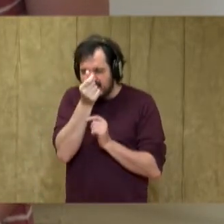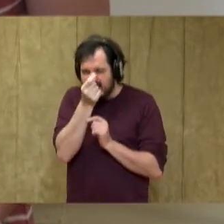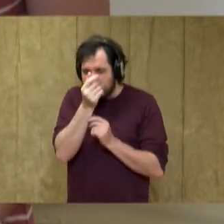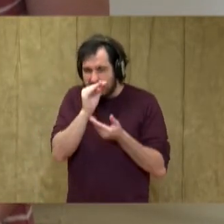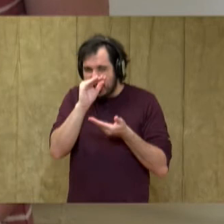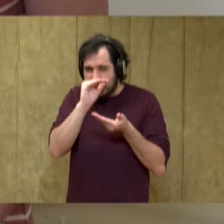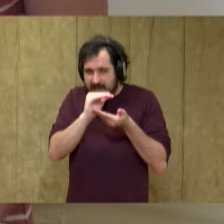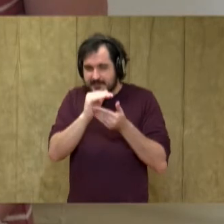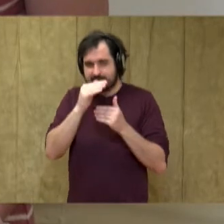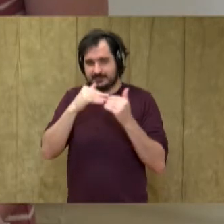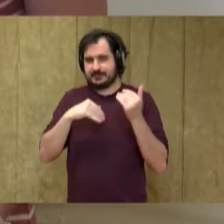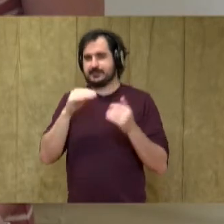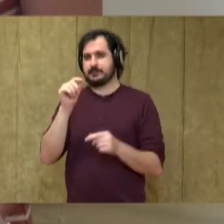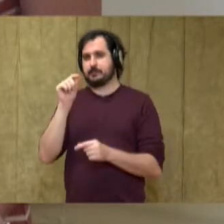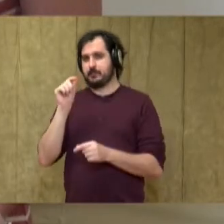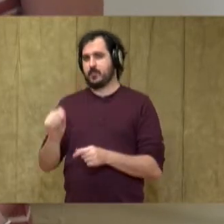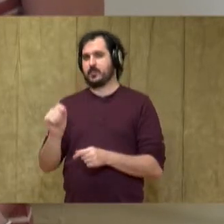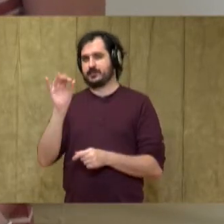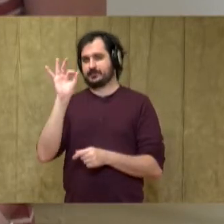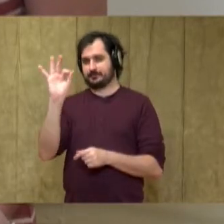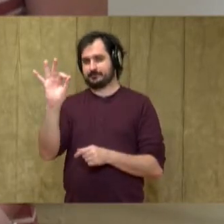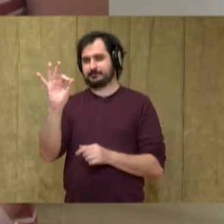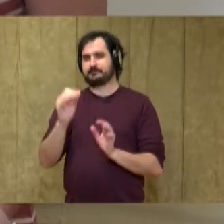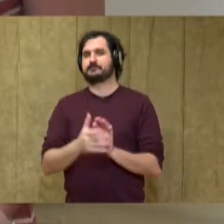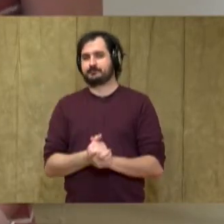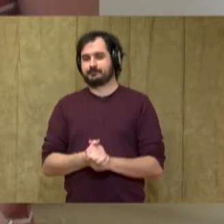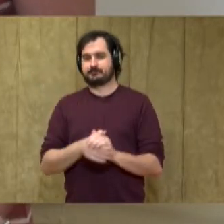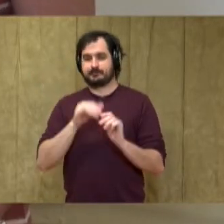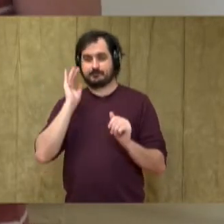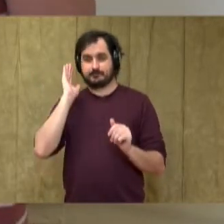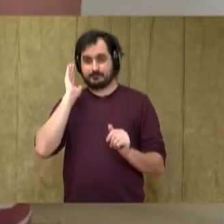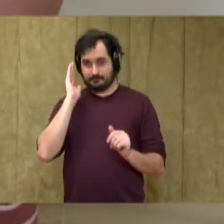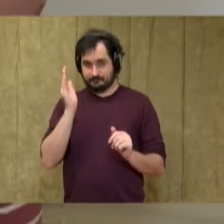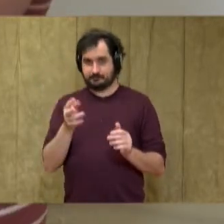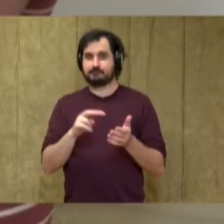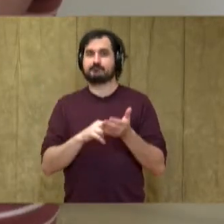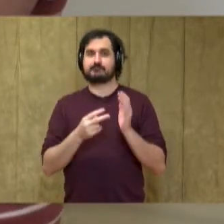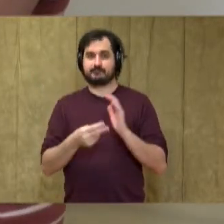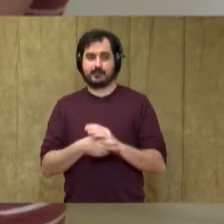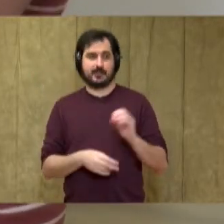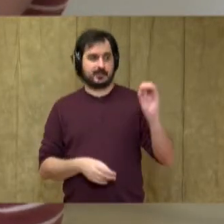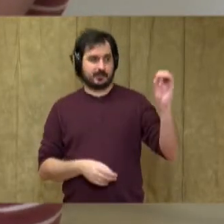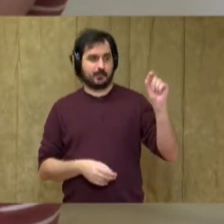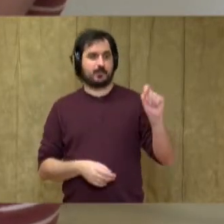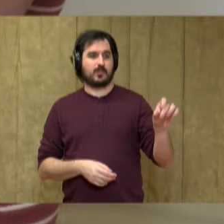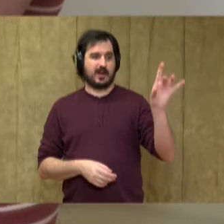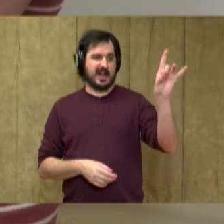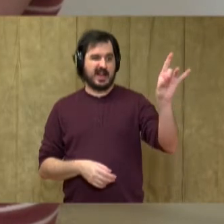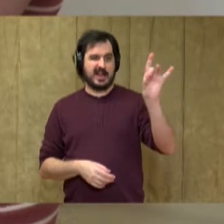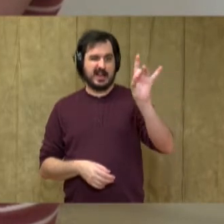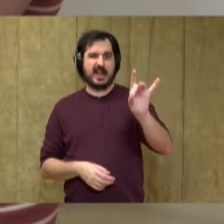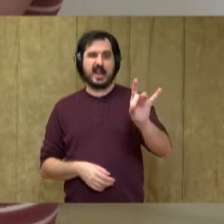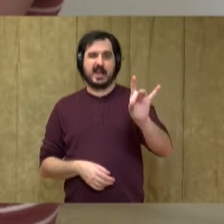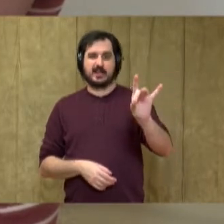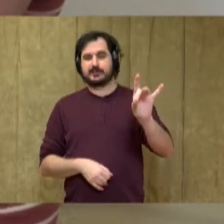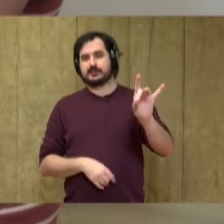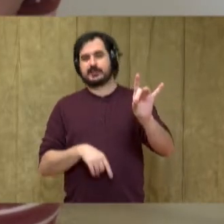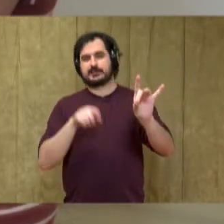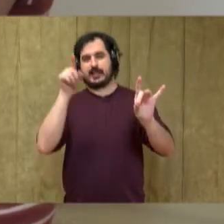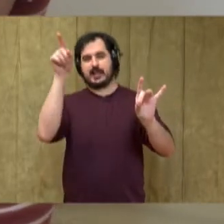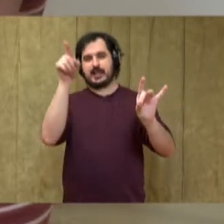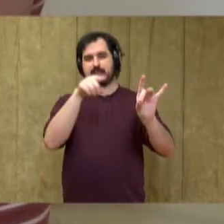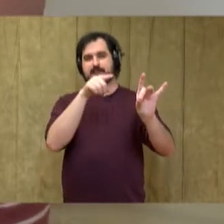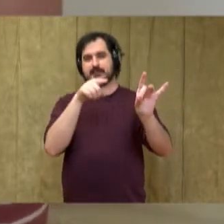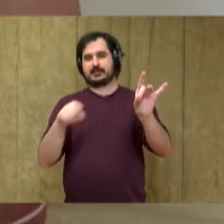than 9/10ths. So I would use my less than symbol, and it would, the mouth, alligator mouth, would be